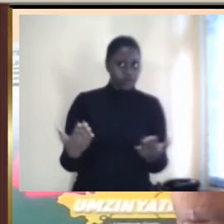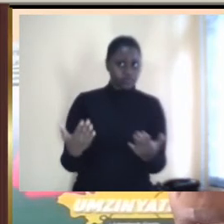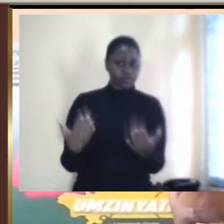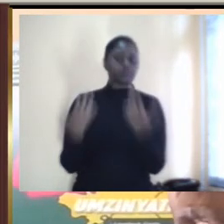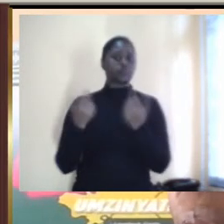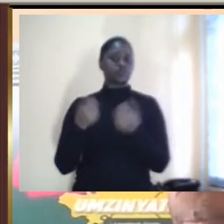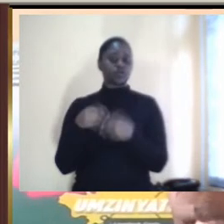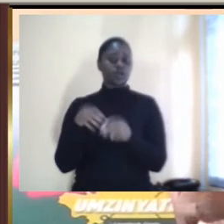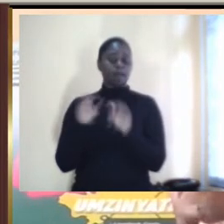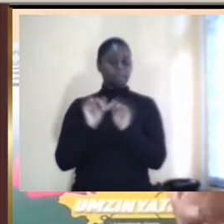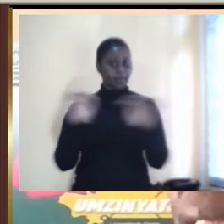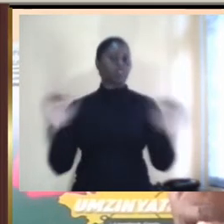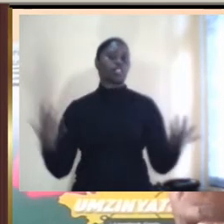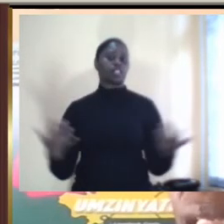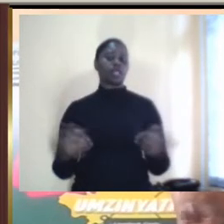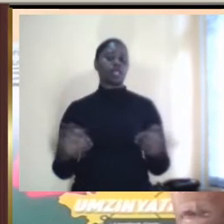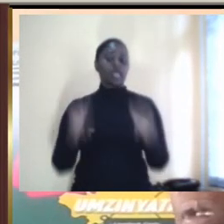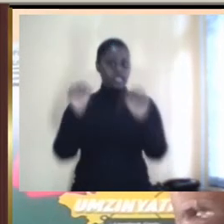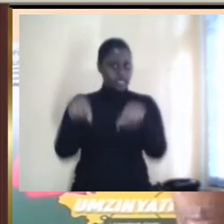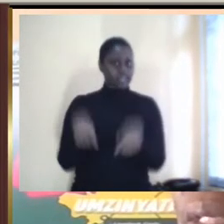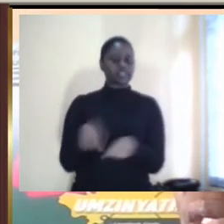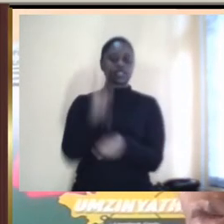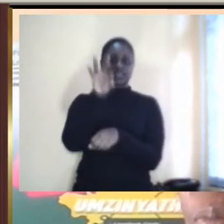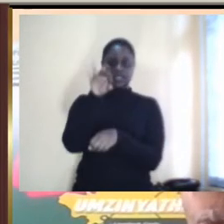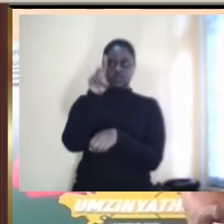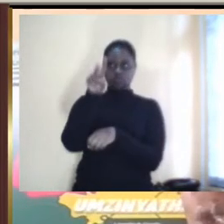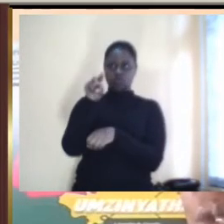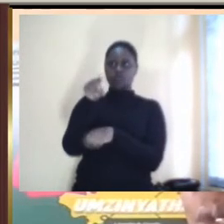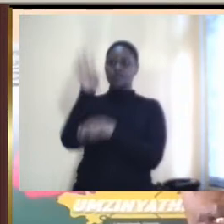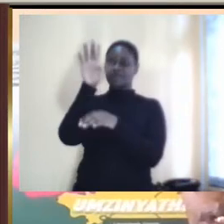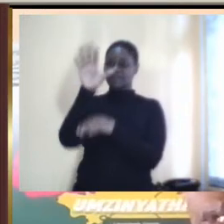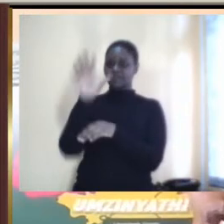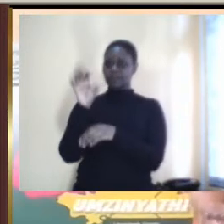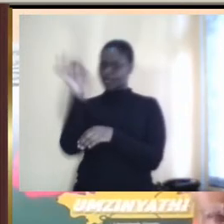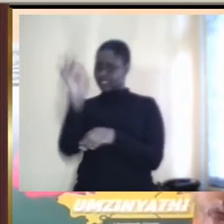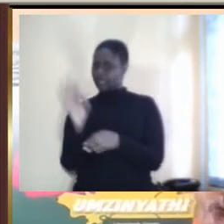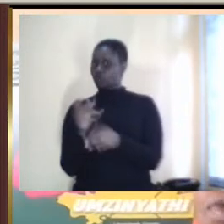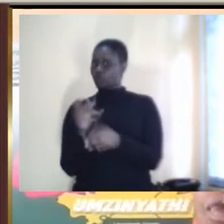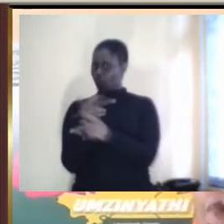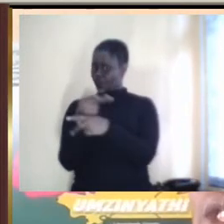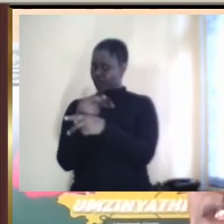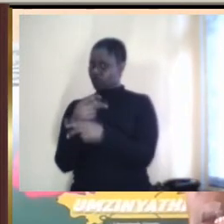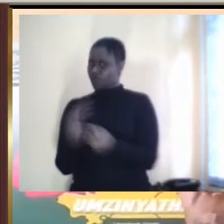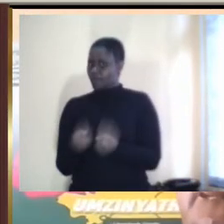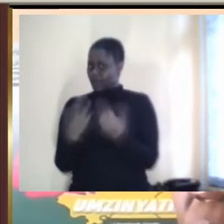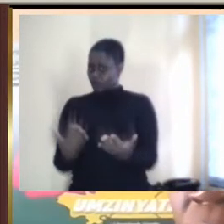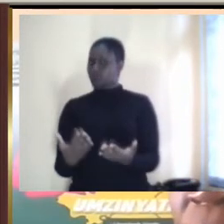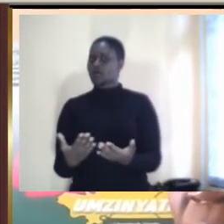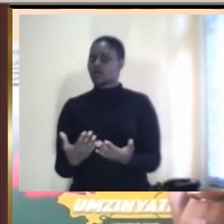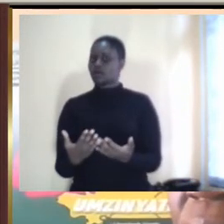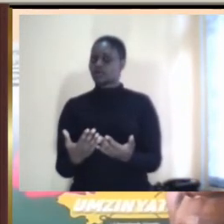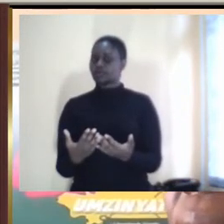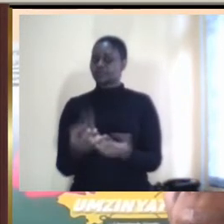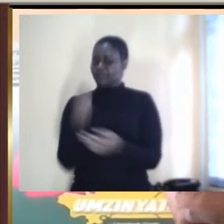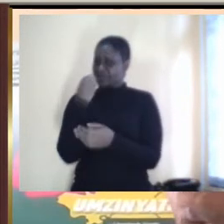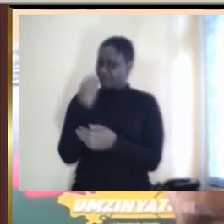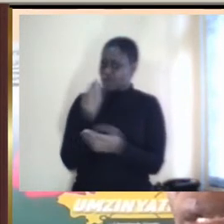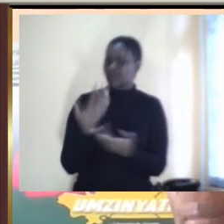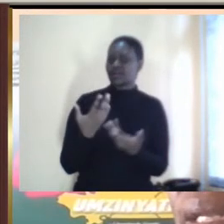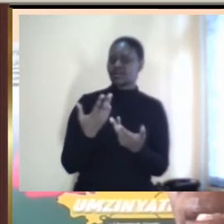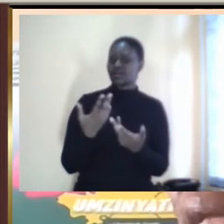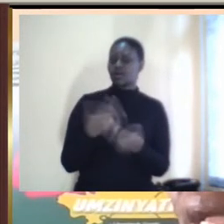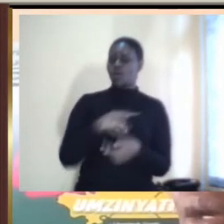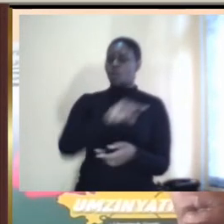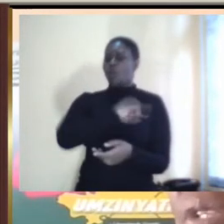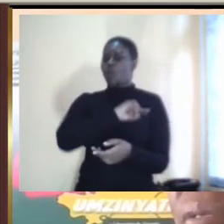entire population. Yet 30 to 50% of production produced food is degraded,